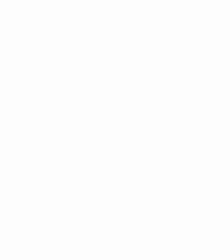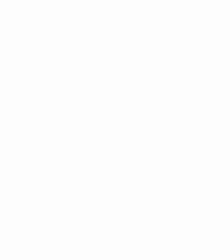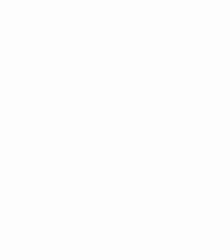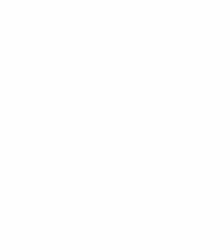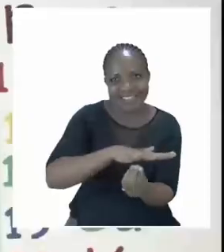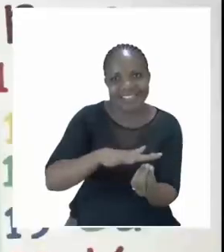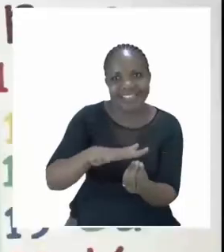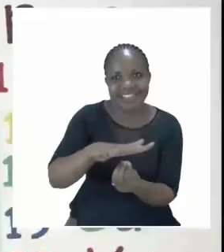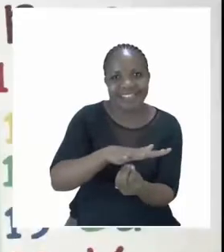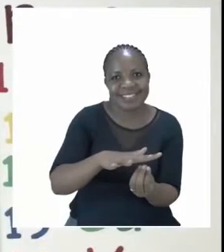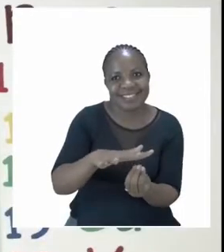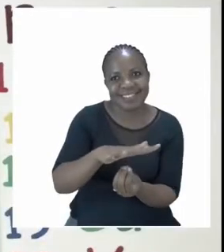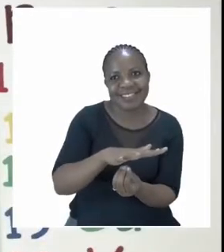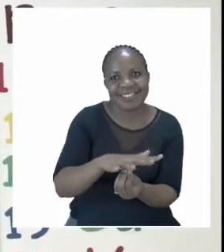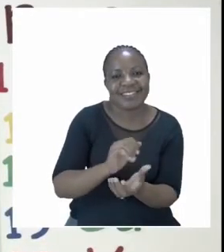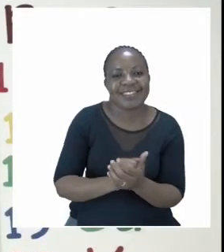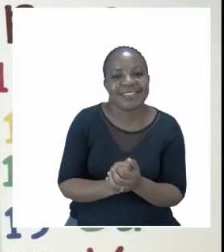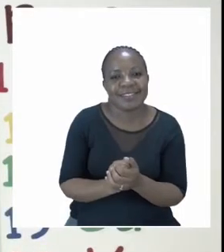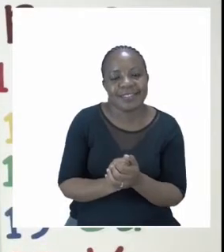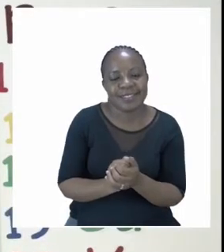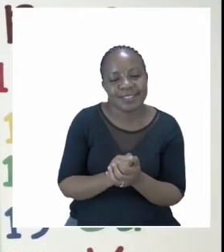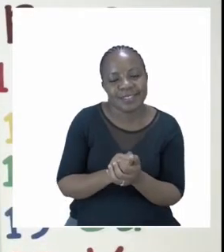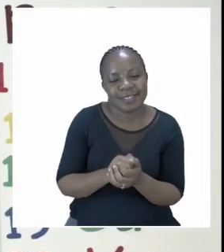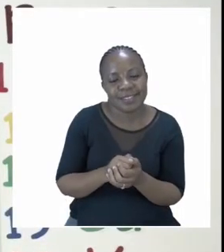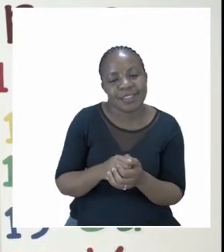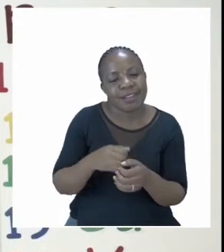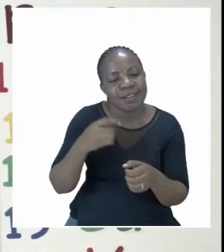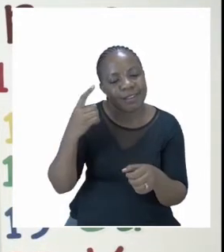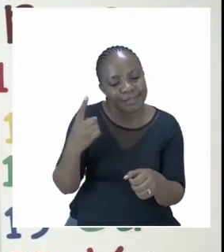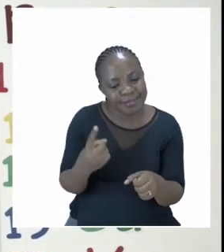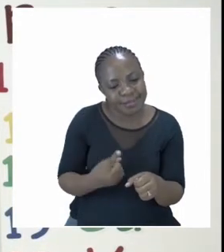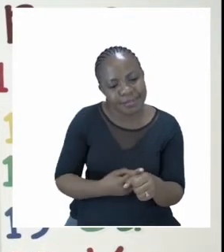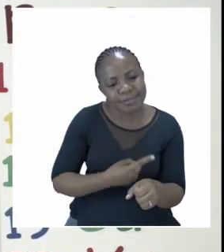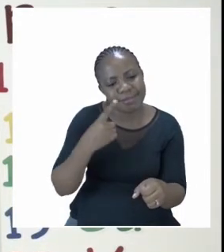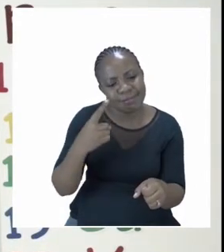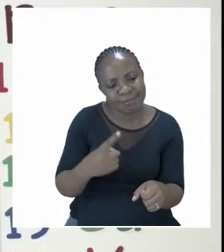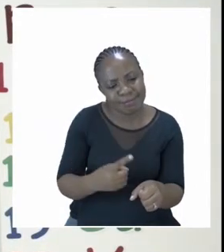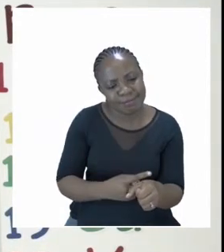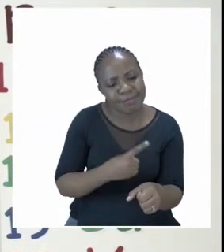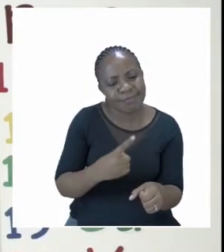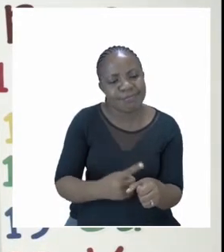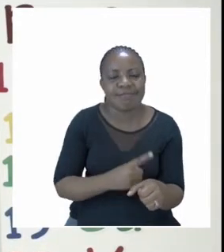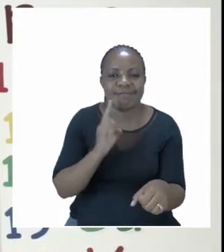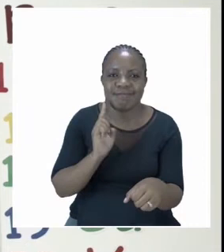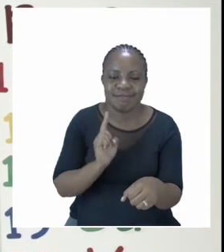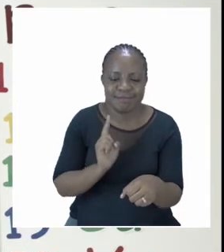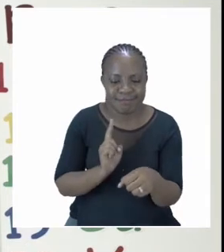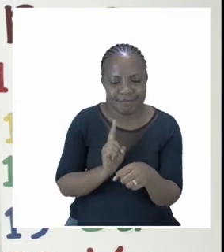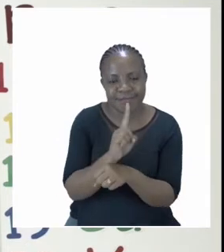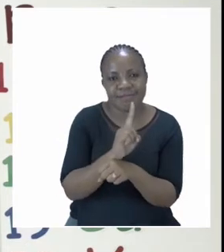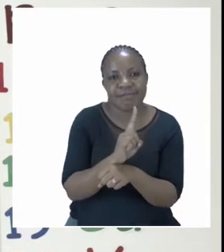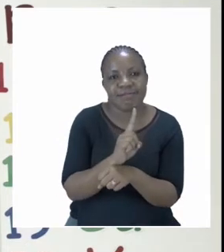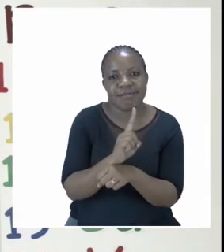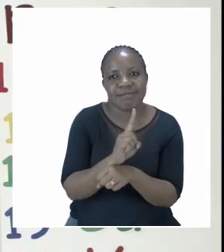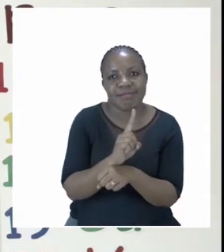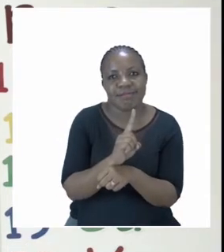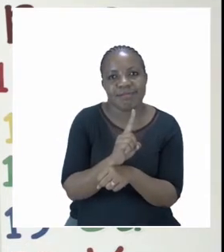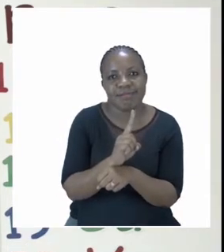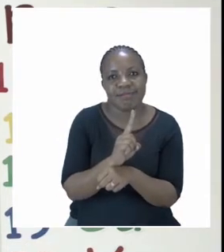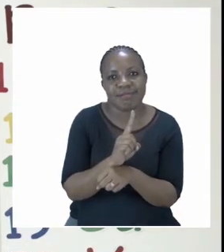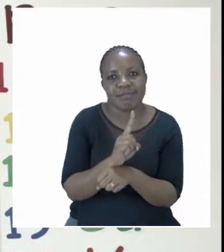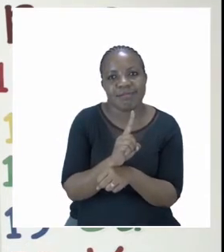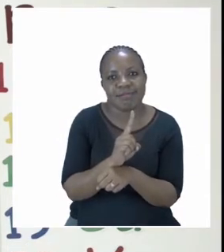Family. And before we get into any lessons, grade 1s, we have our special